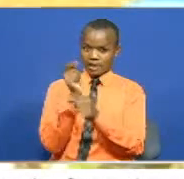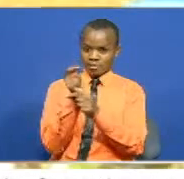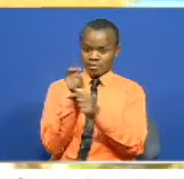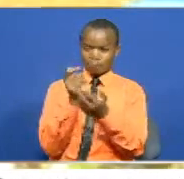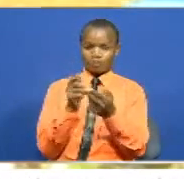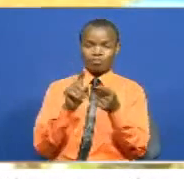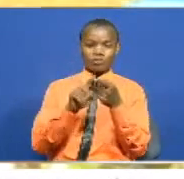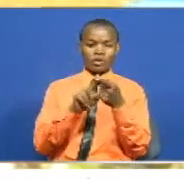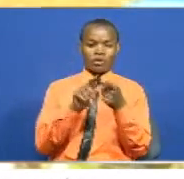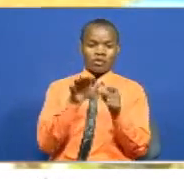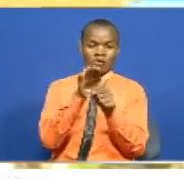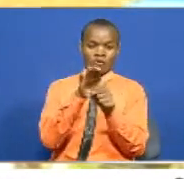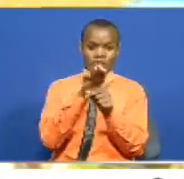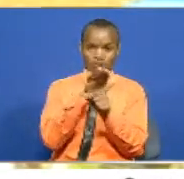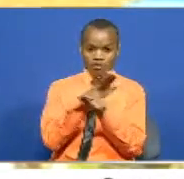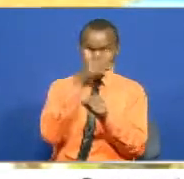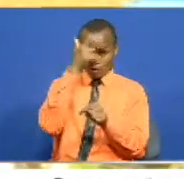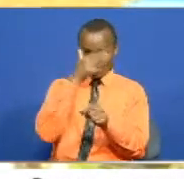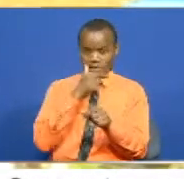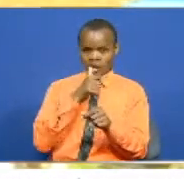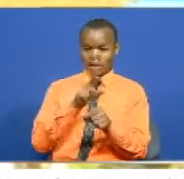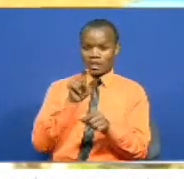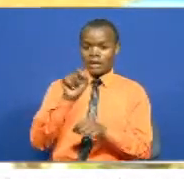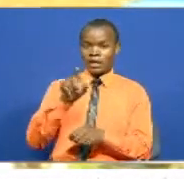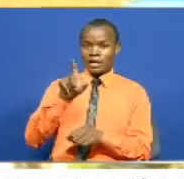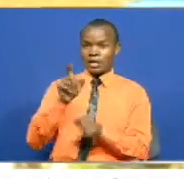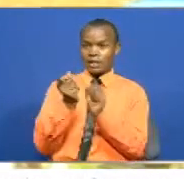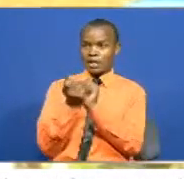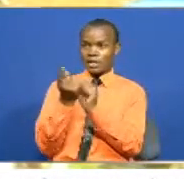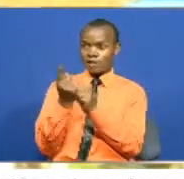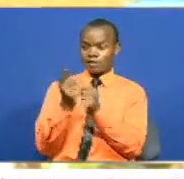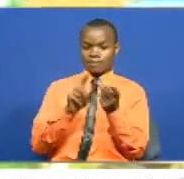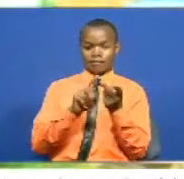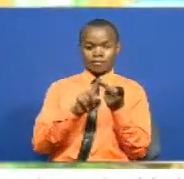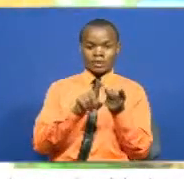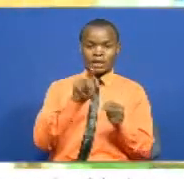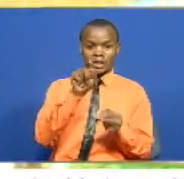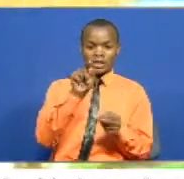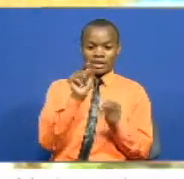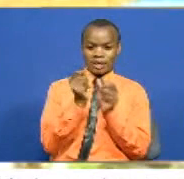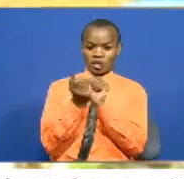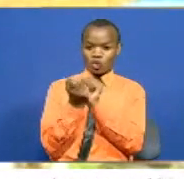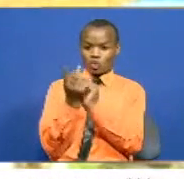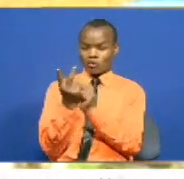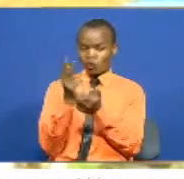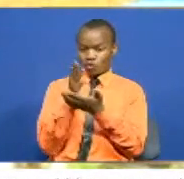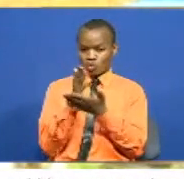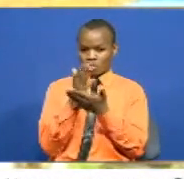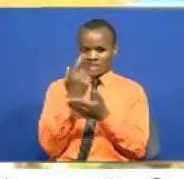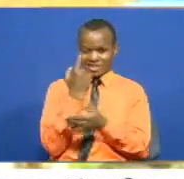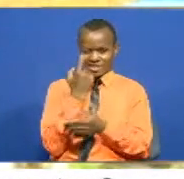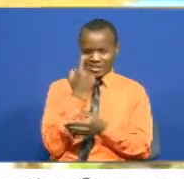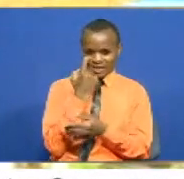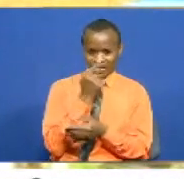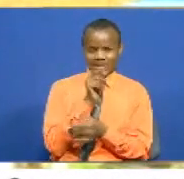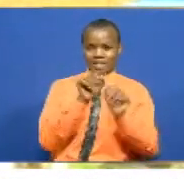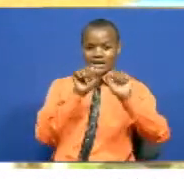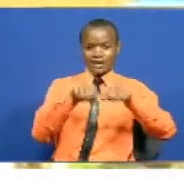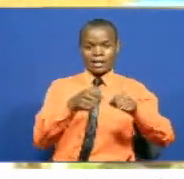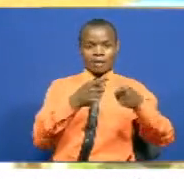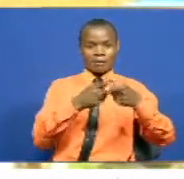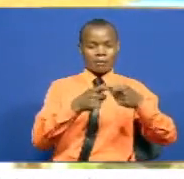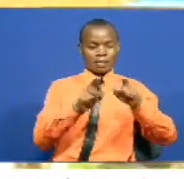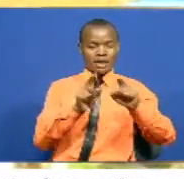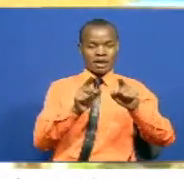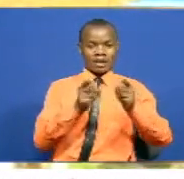blind, we call them T11. We have T12. Who have some vision, but they need more